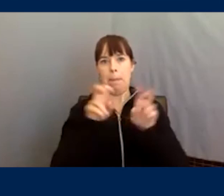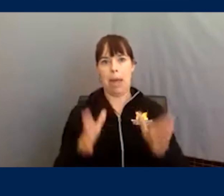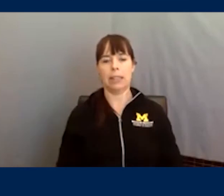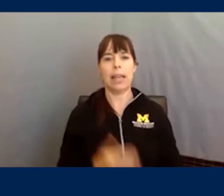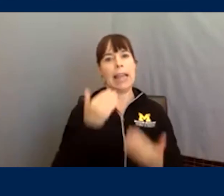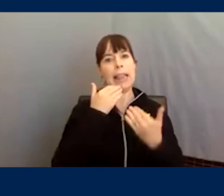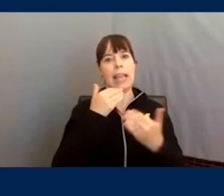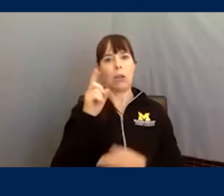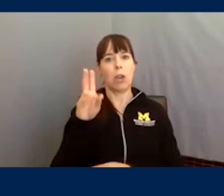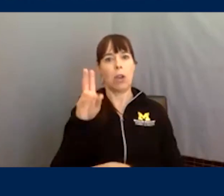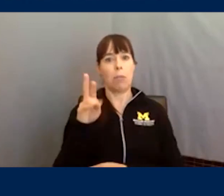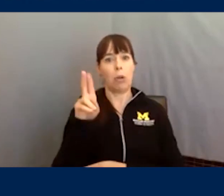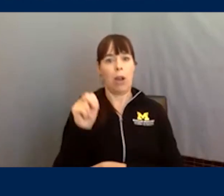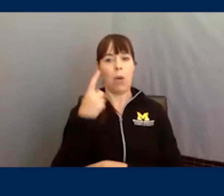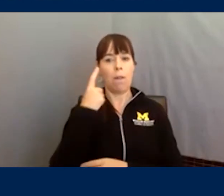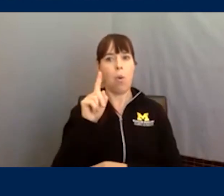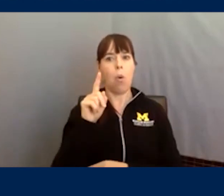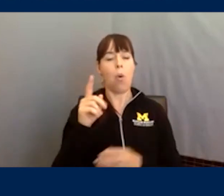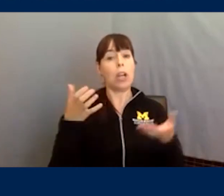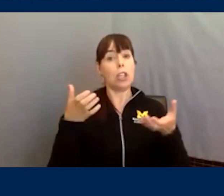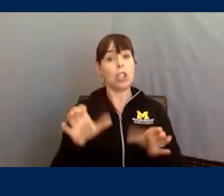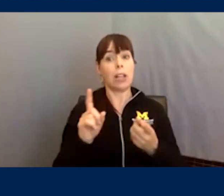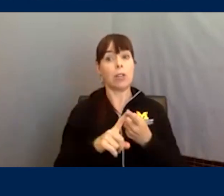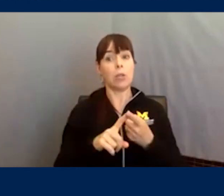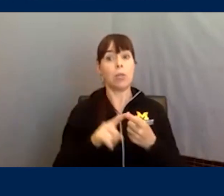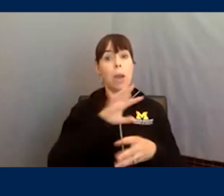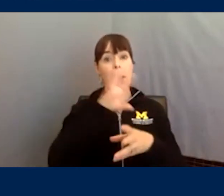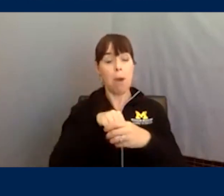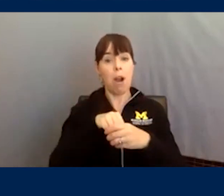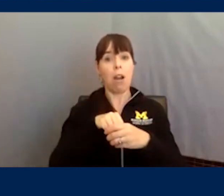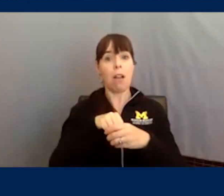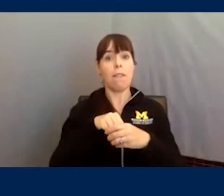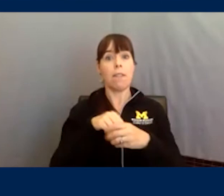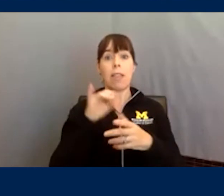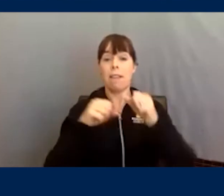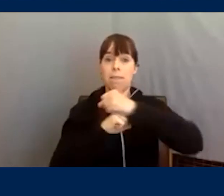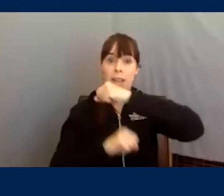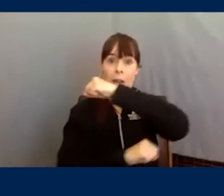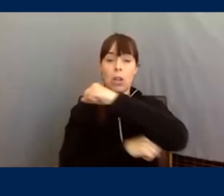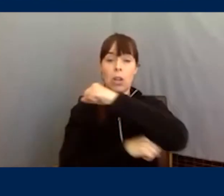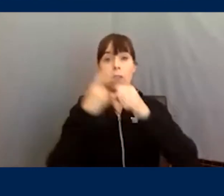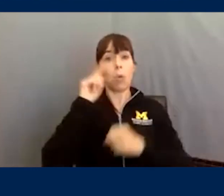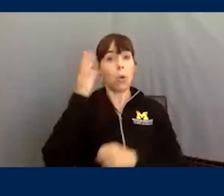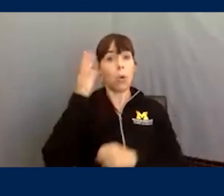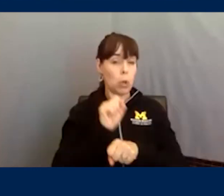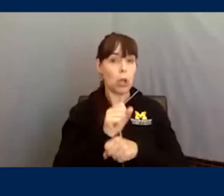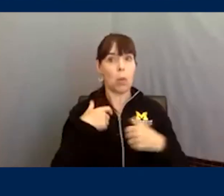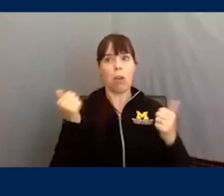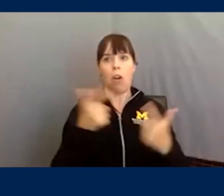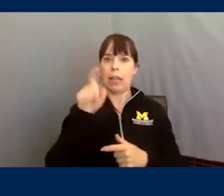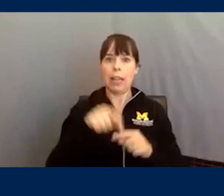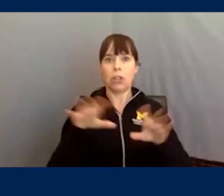Thank you, Dr. Brown, for the opportunity to be part of the Foundation for Future work that we all need to